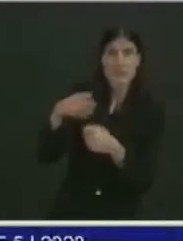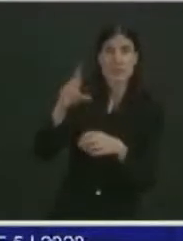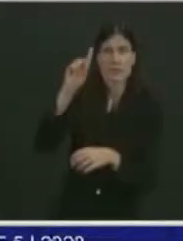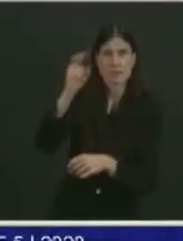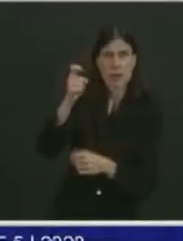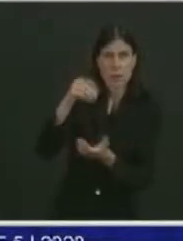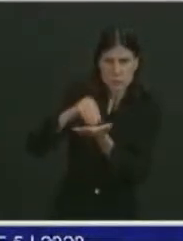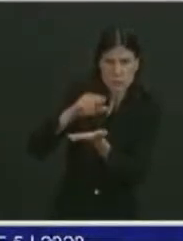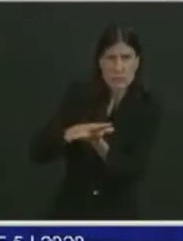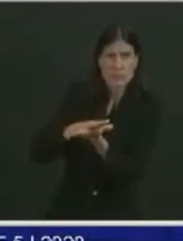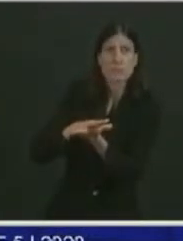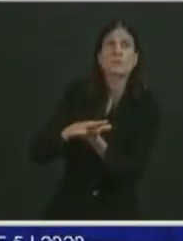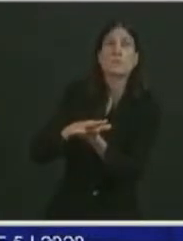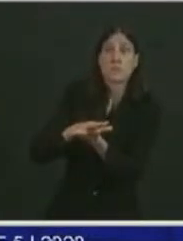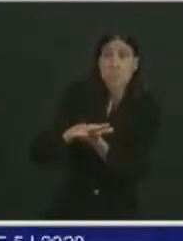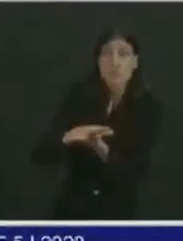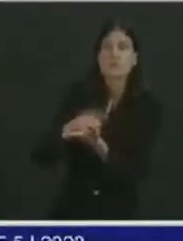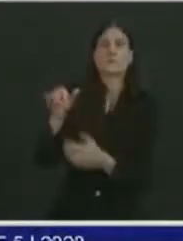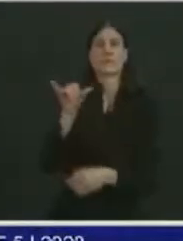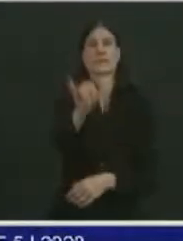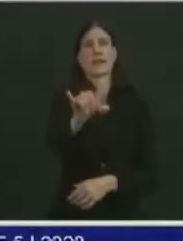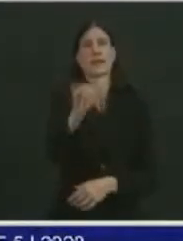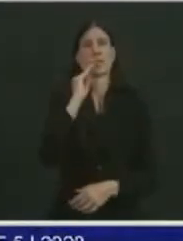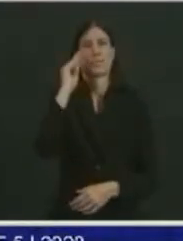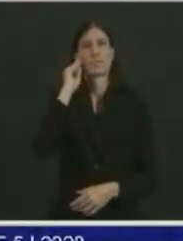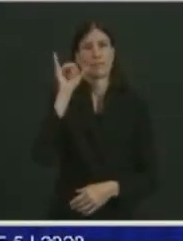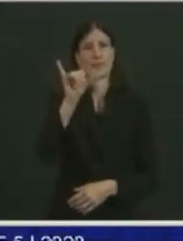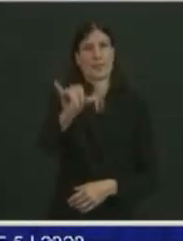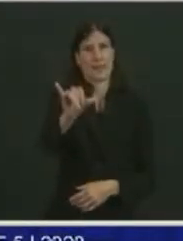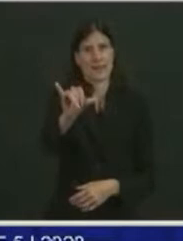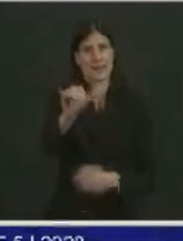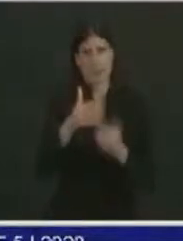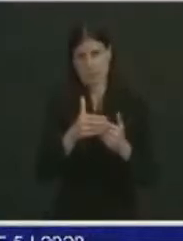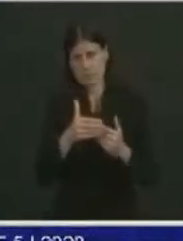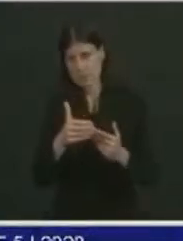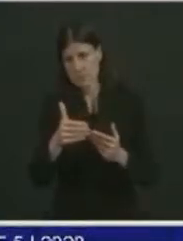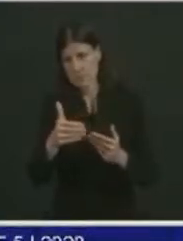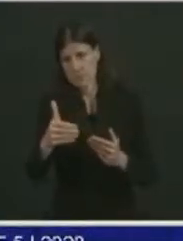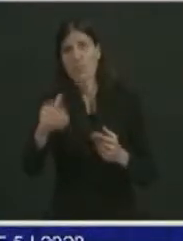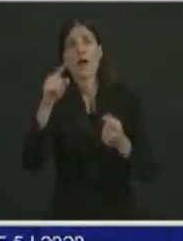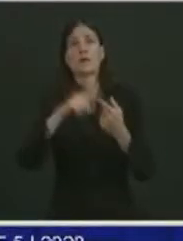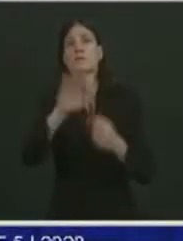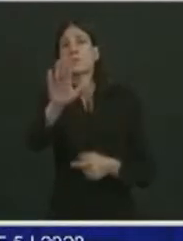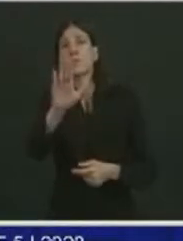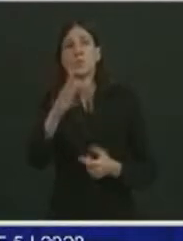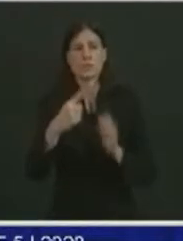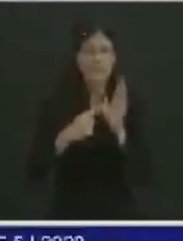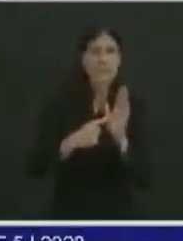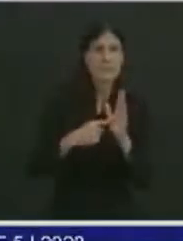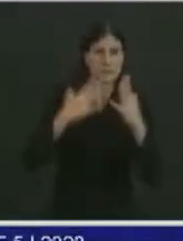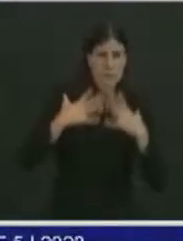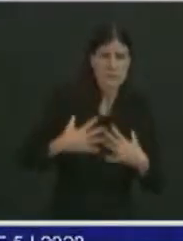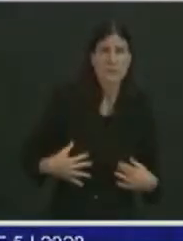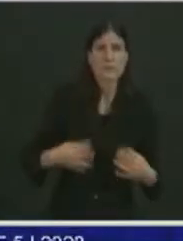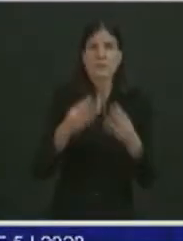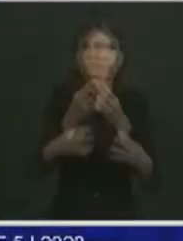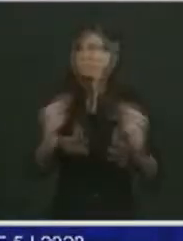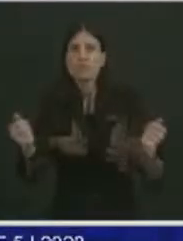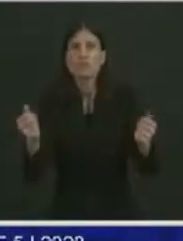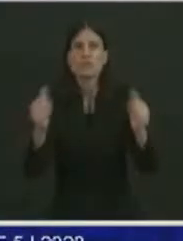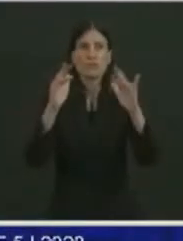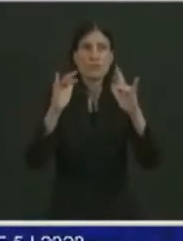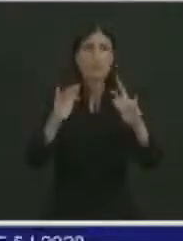symptoms. If you've been in close contact with somebody who's been diagnosed with the coronavirus, then you need